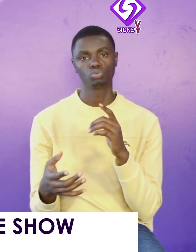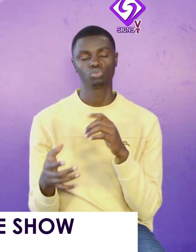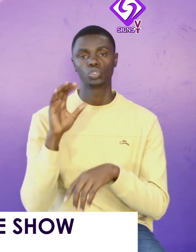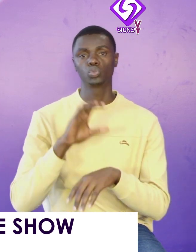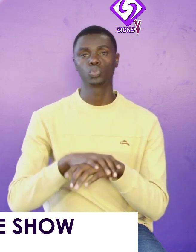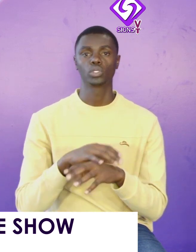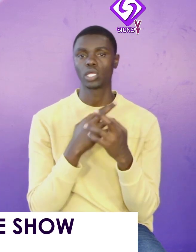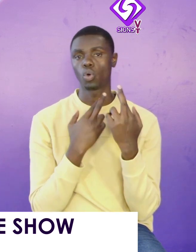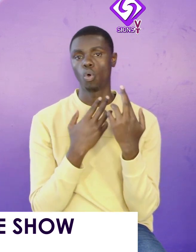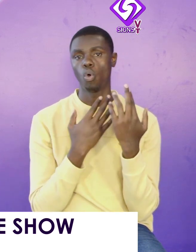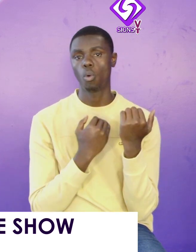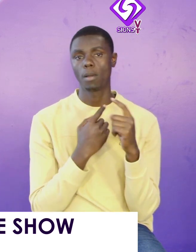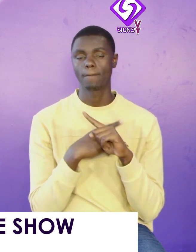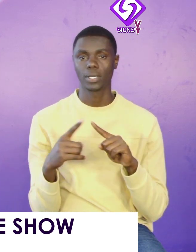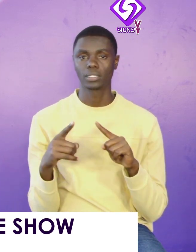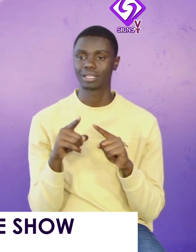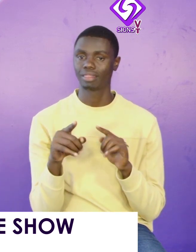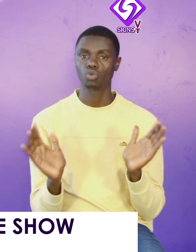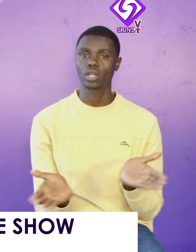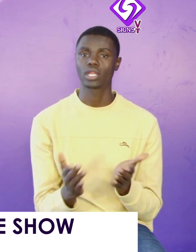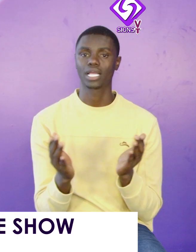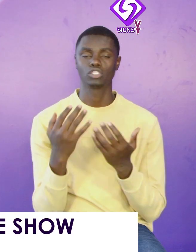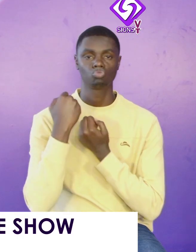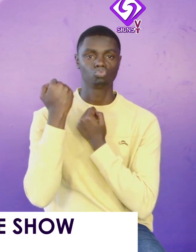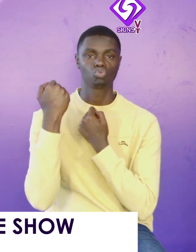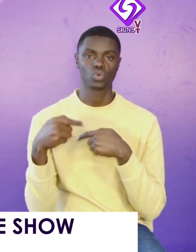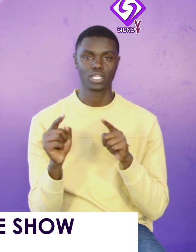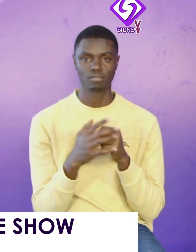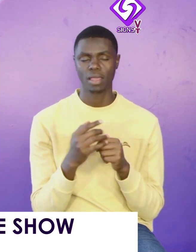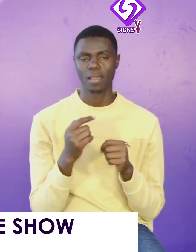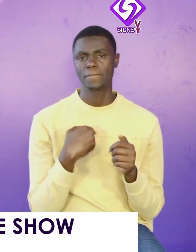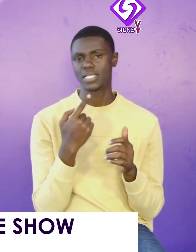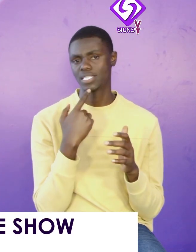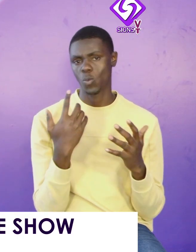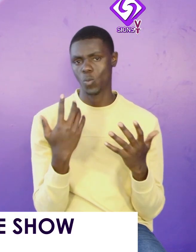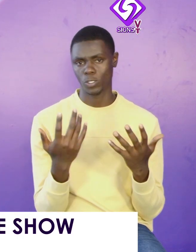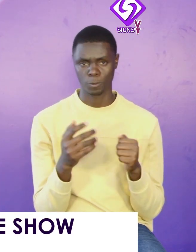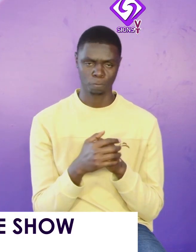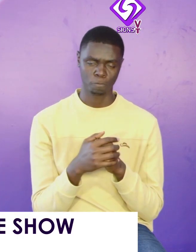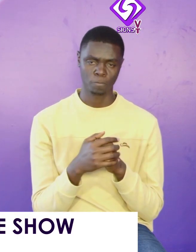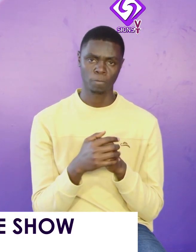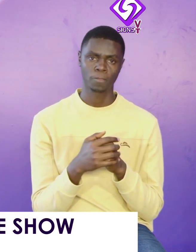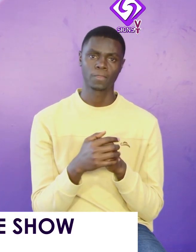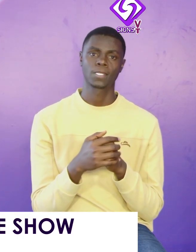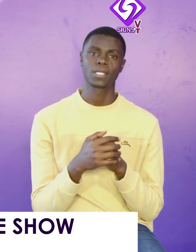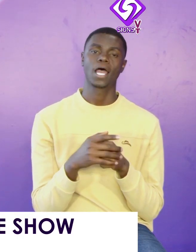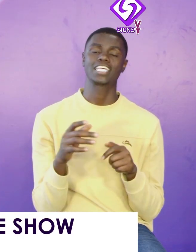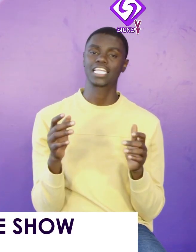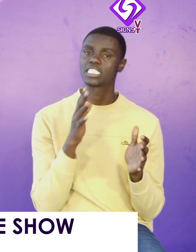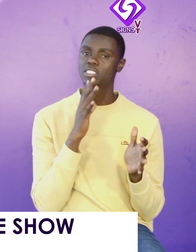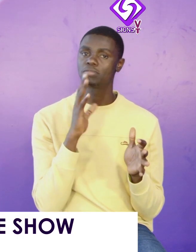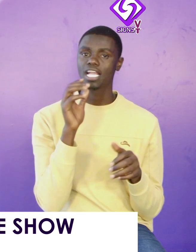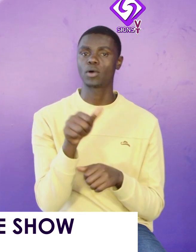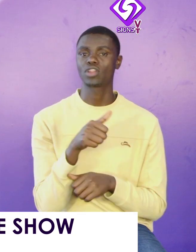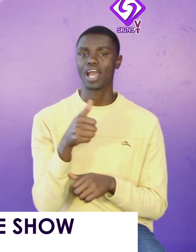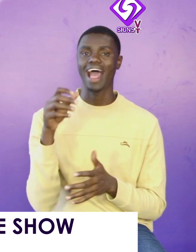where you are encouraged to commit suicide? Let me say this, maybe as I speak about other causes.